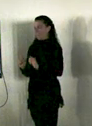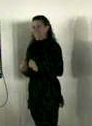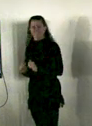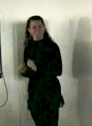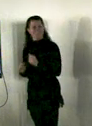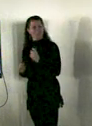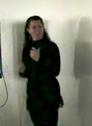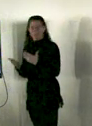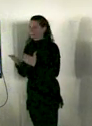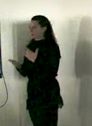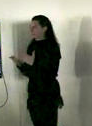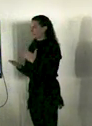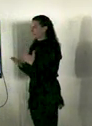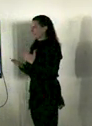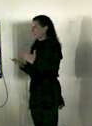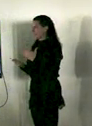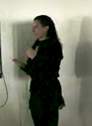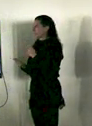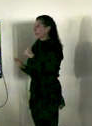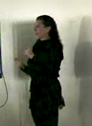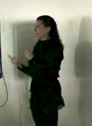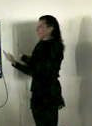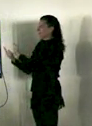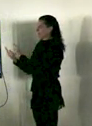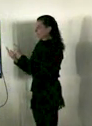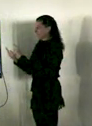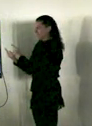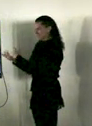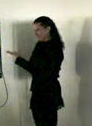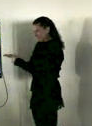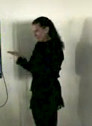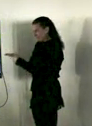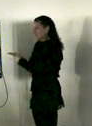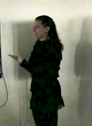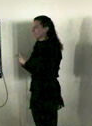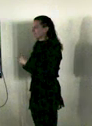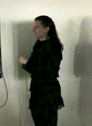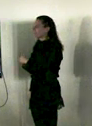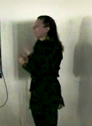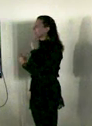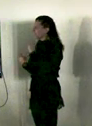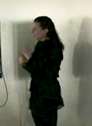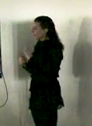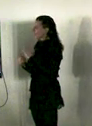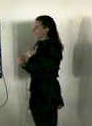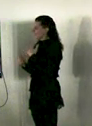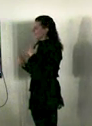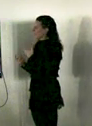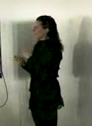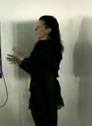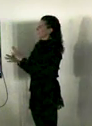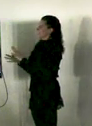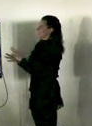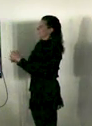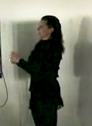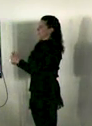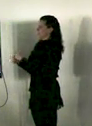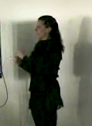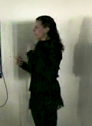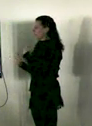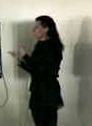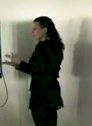So maybe don't take the argument to them. I know it's tempting to go on Twitter and be like, what the hell is up with Jason Brody?